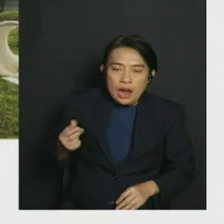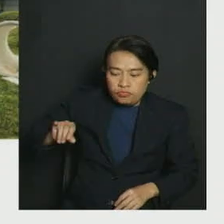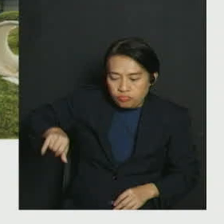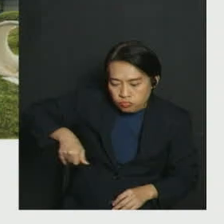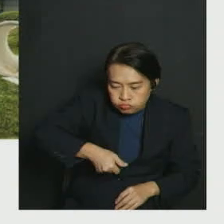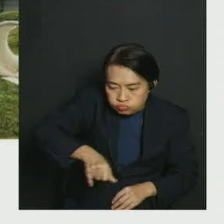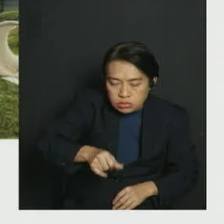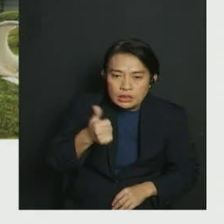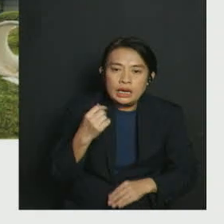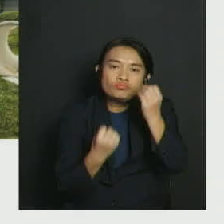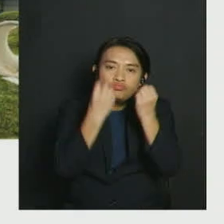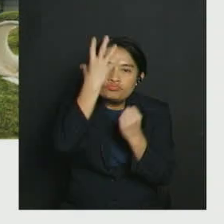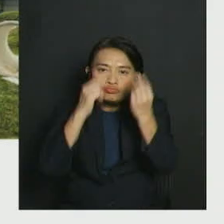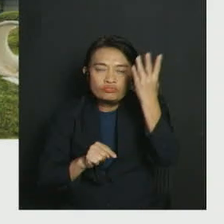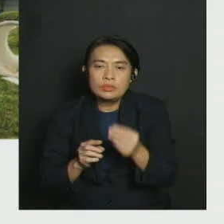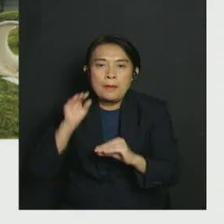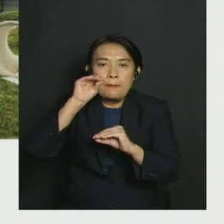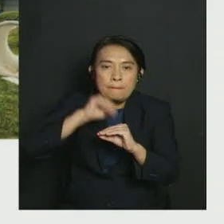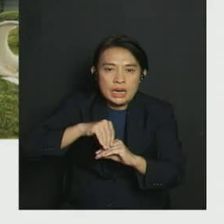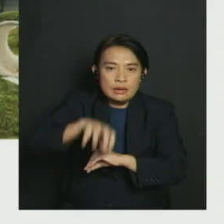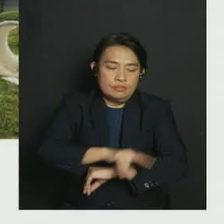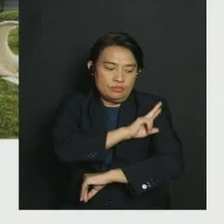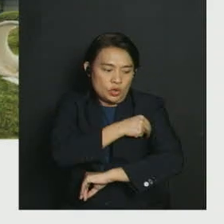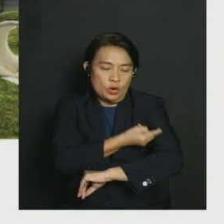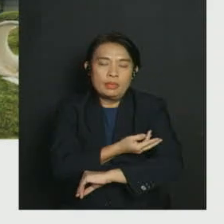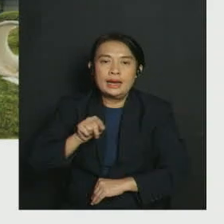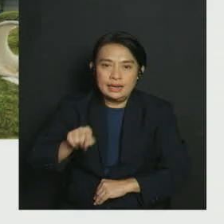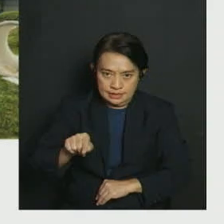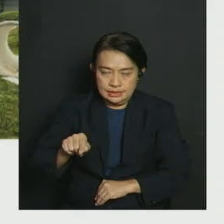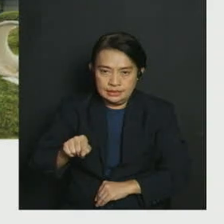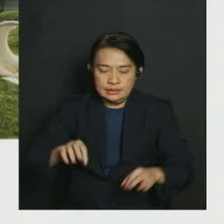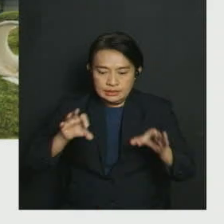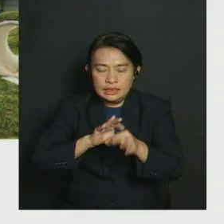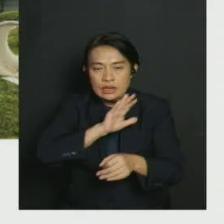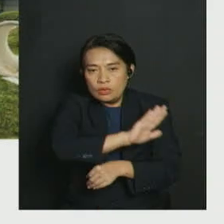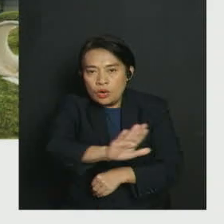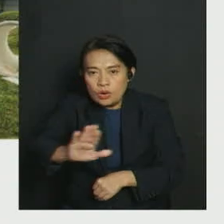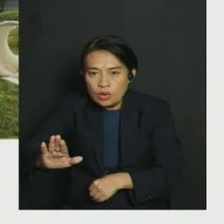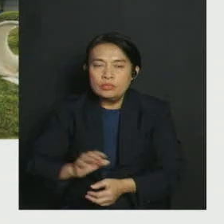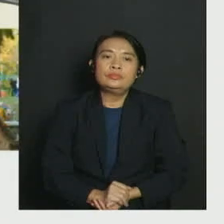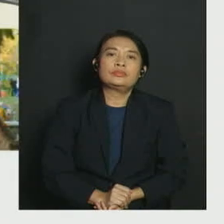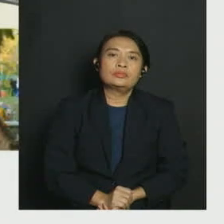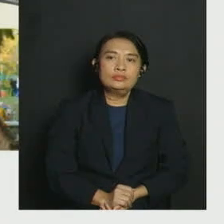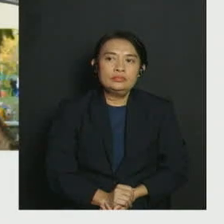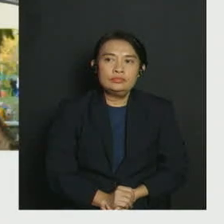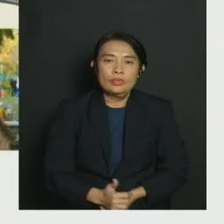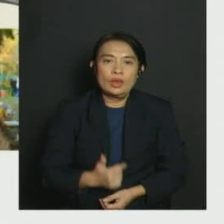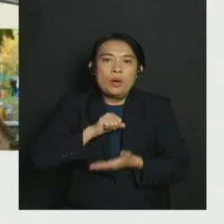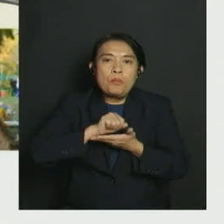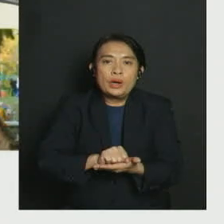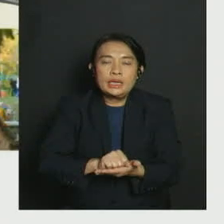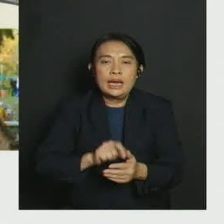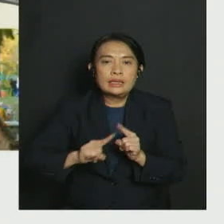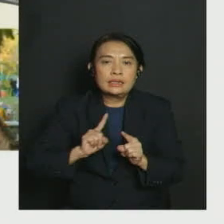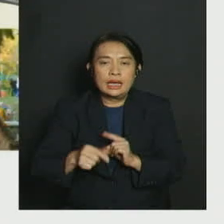hospital in the area that don't have the hospital. We also have a lot of service that we go to the people,